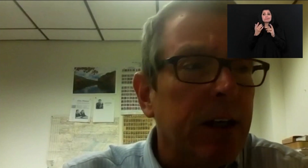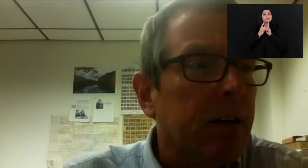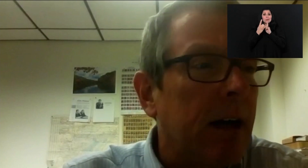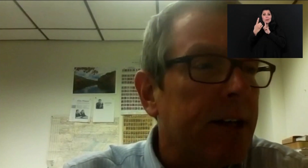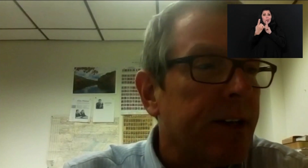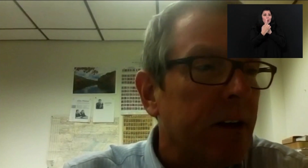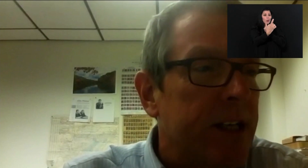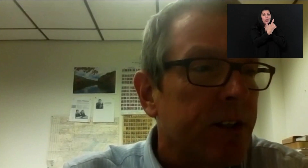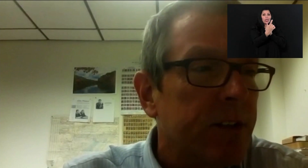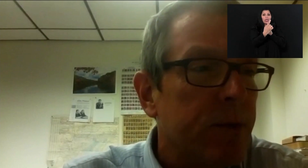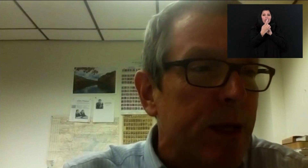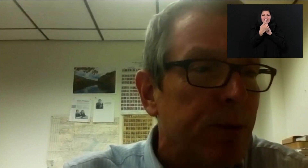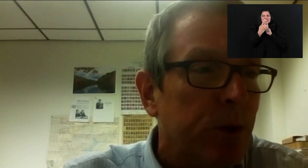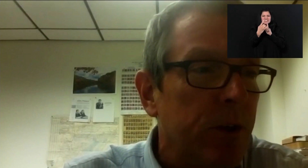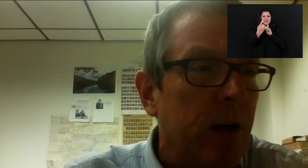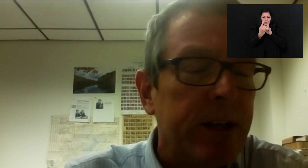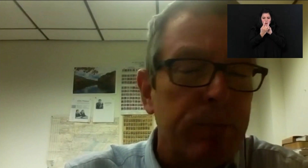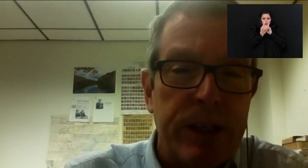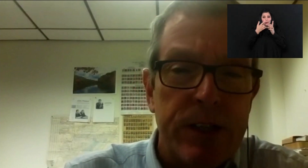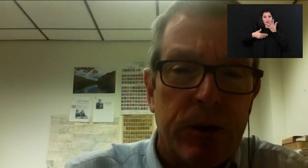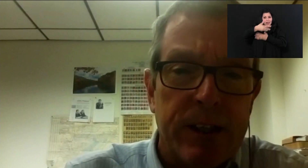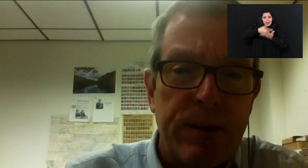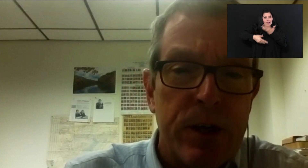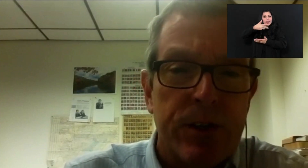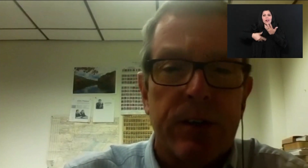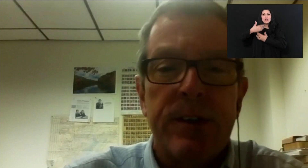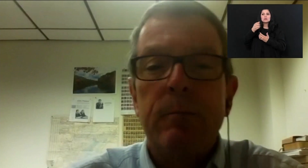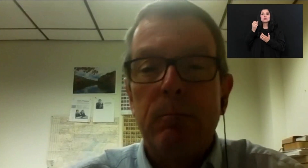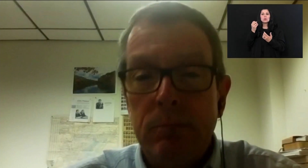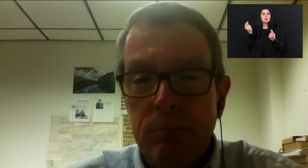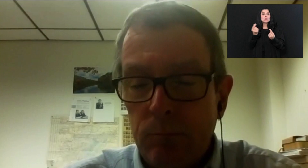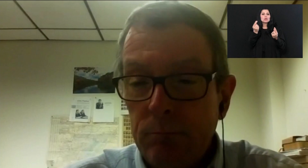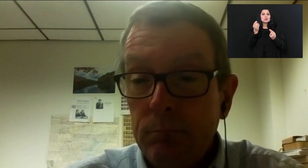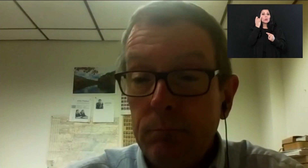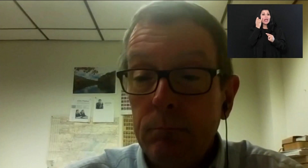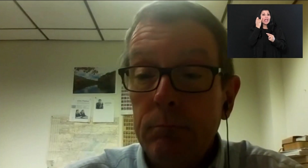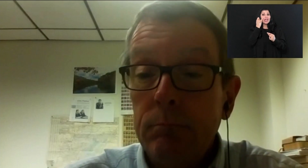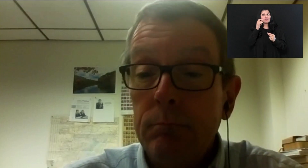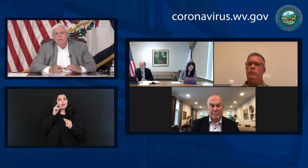limited isolation to people who had potential exposures?